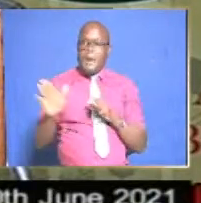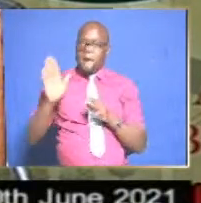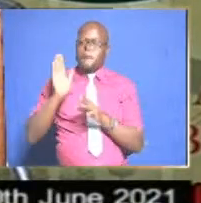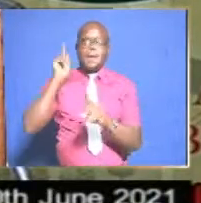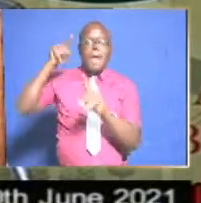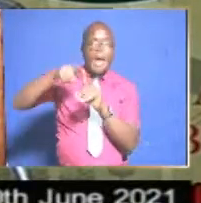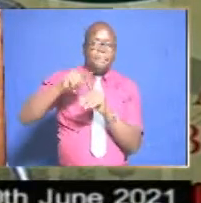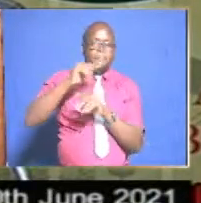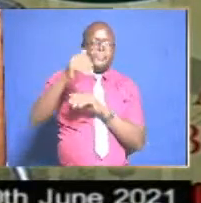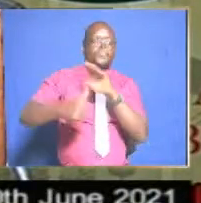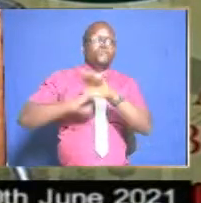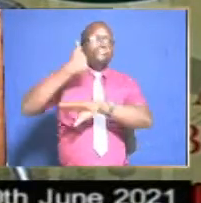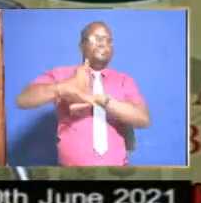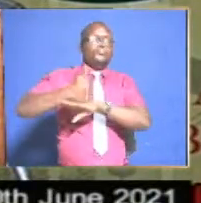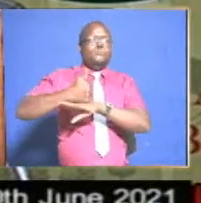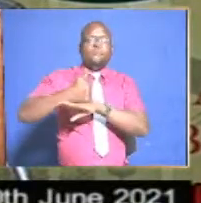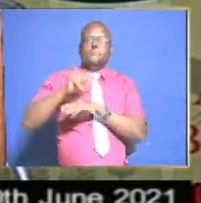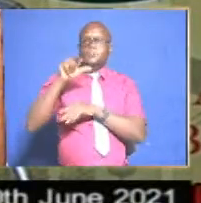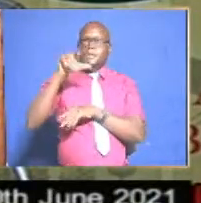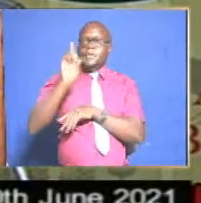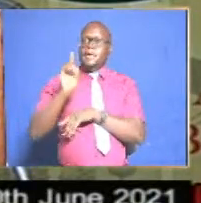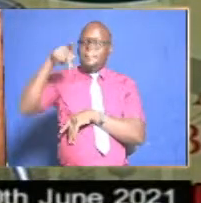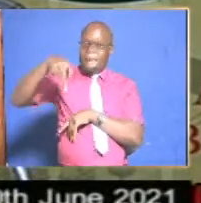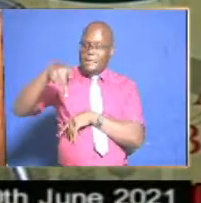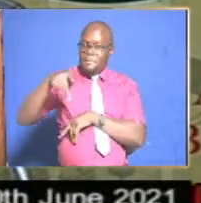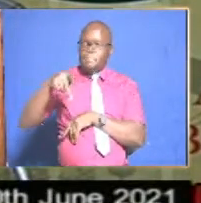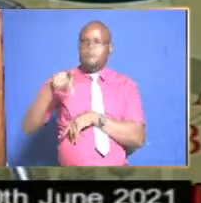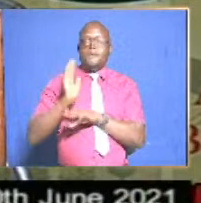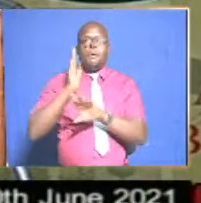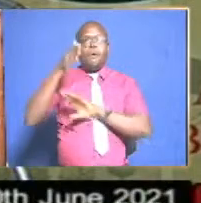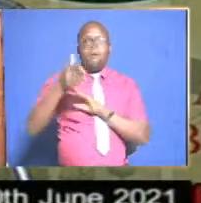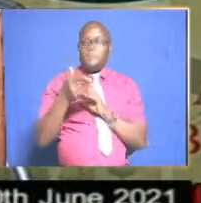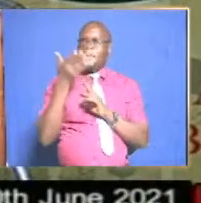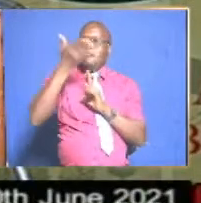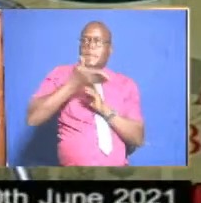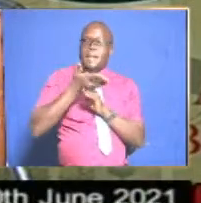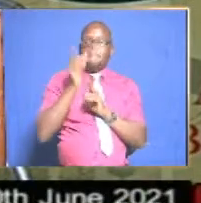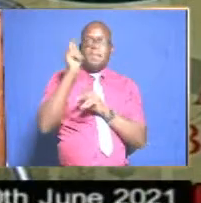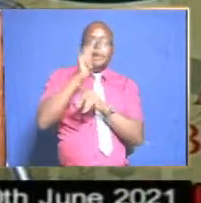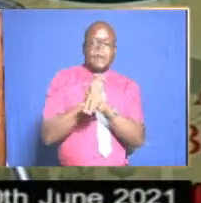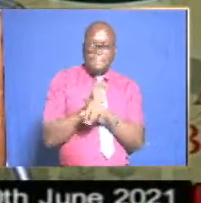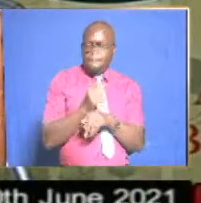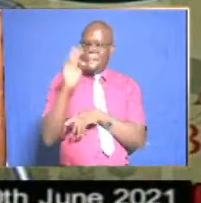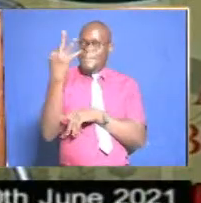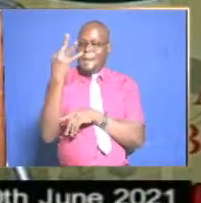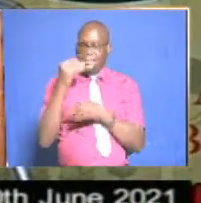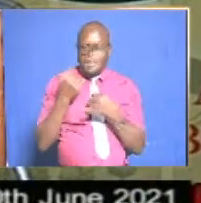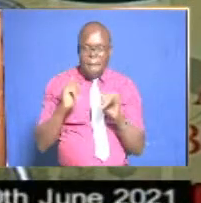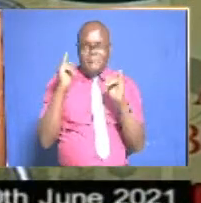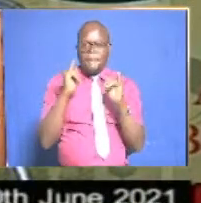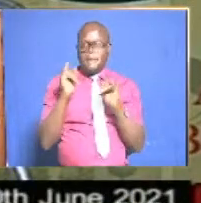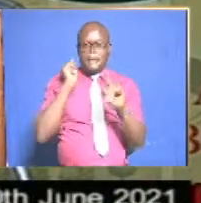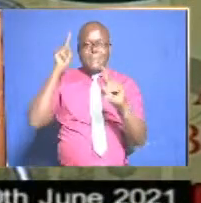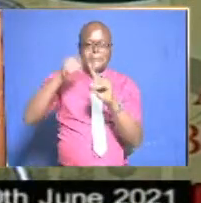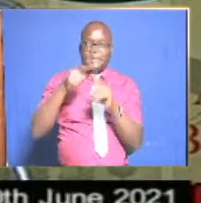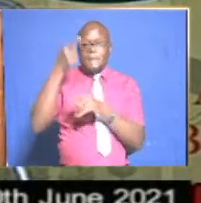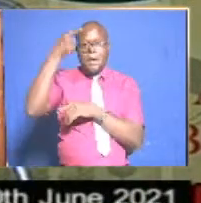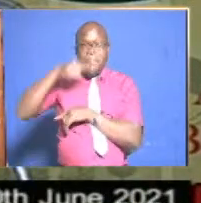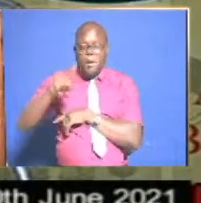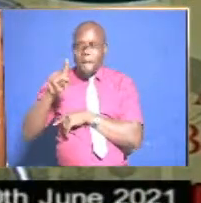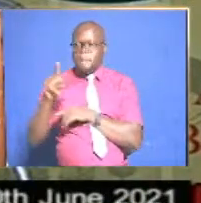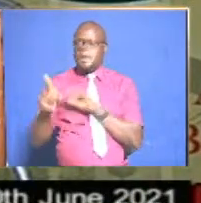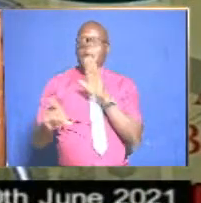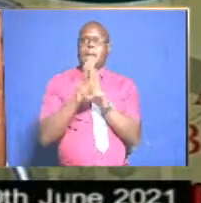to stabilizing debt to GDP ratio over the medium term. Third, implementing targeted policy, legal